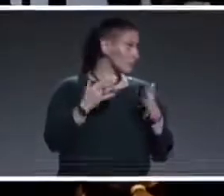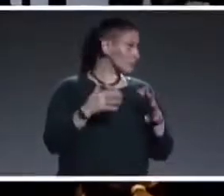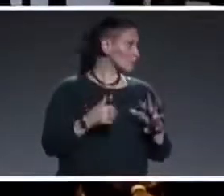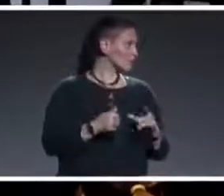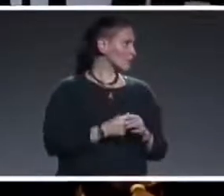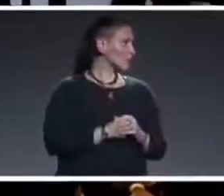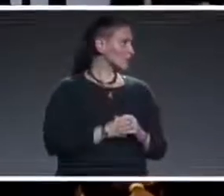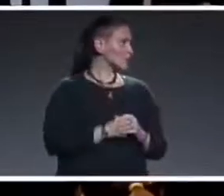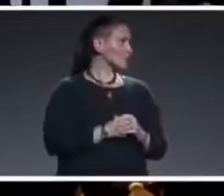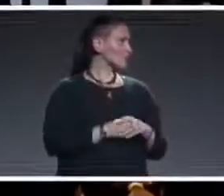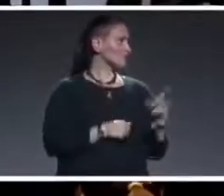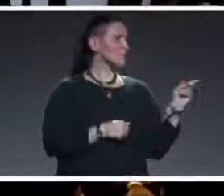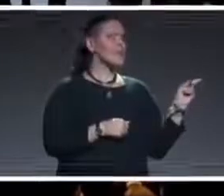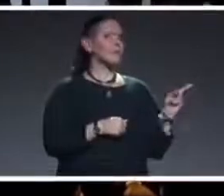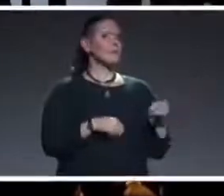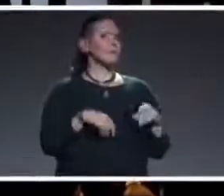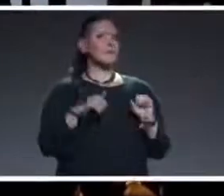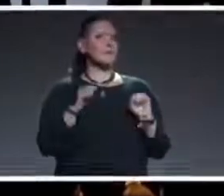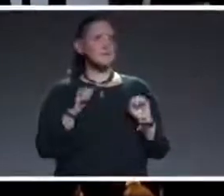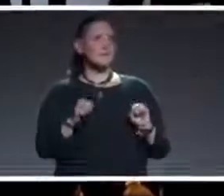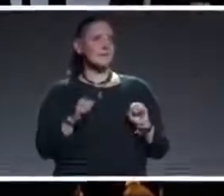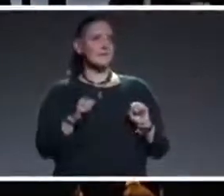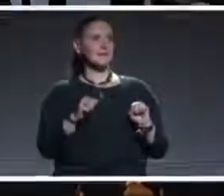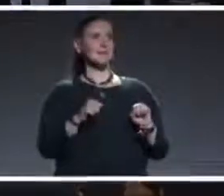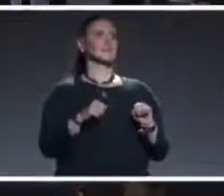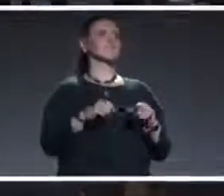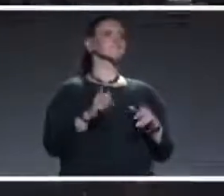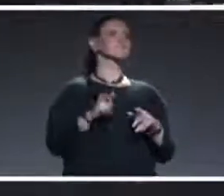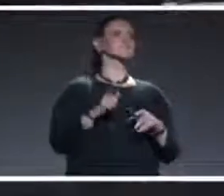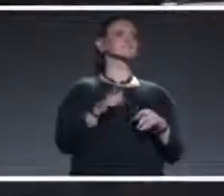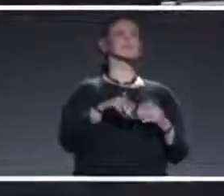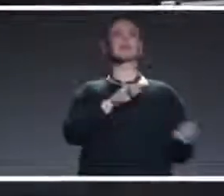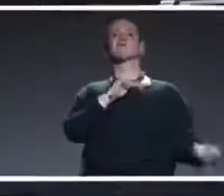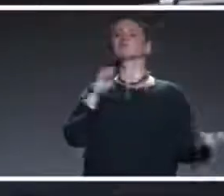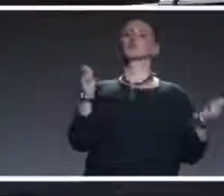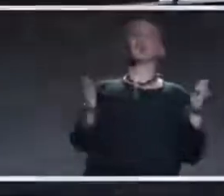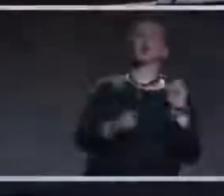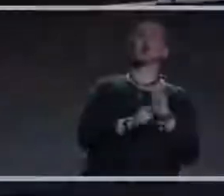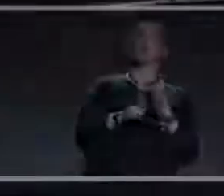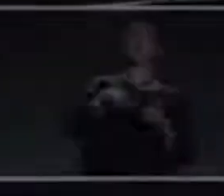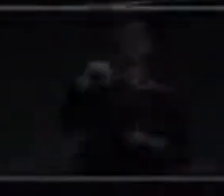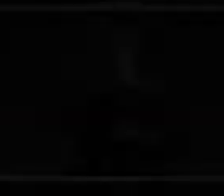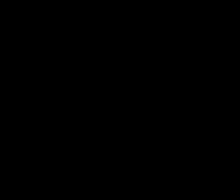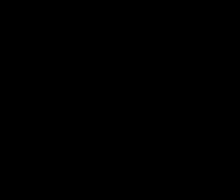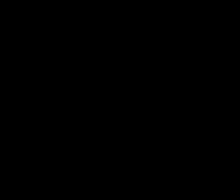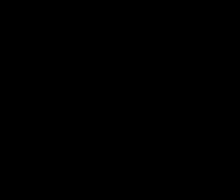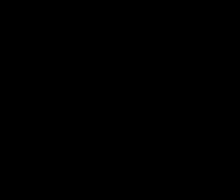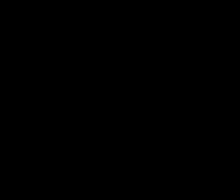revolutionize movies again. Great. I'm so happy.